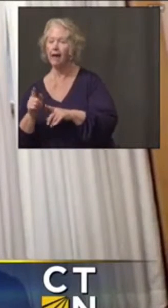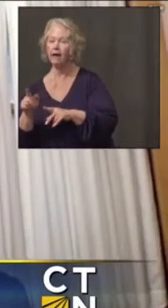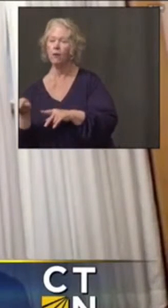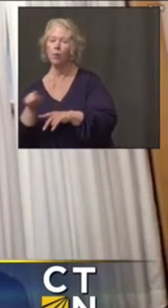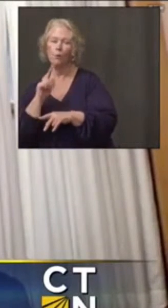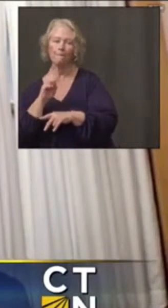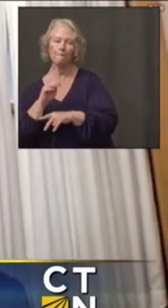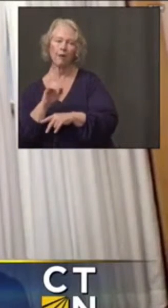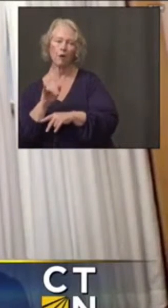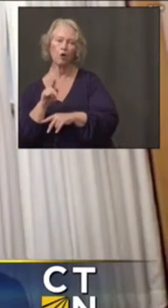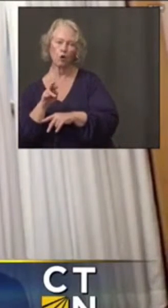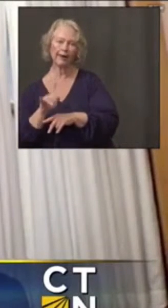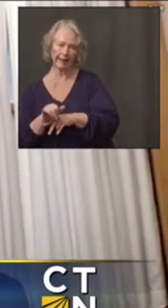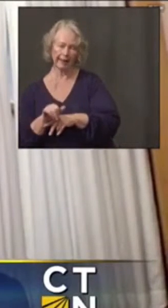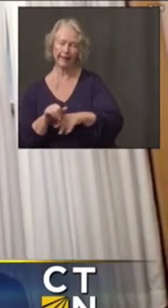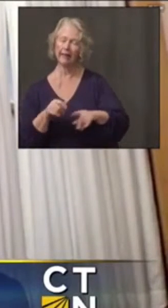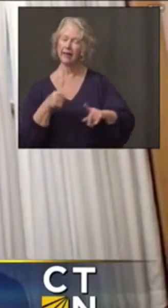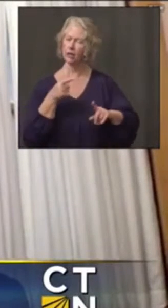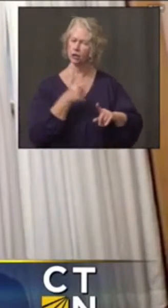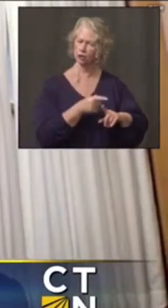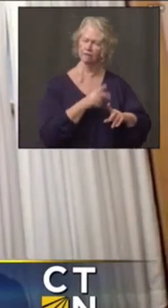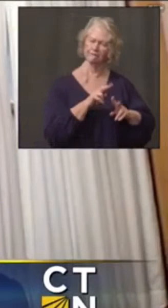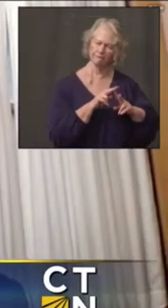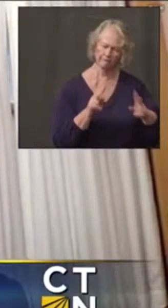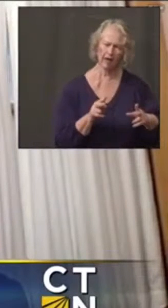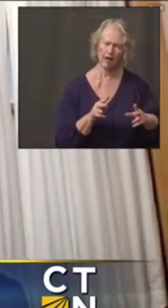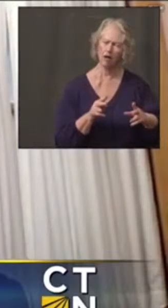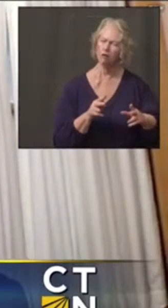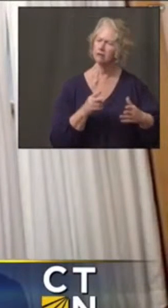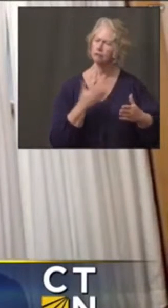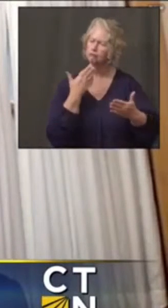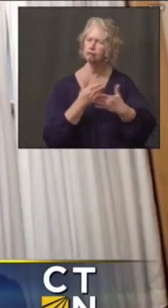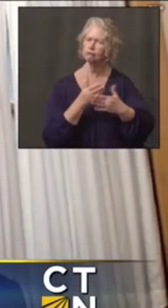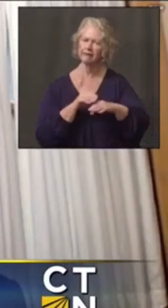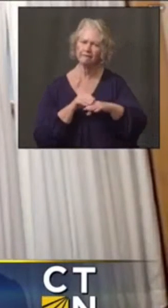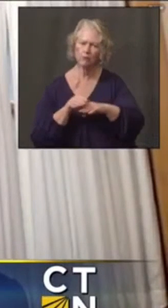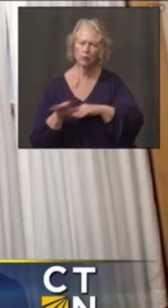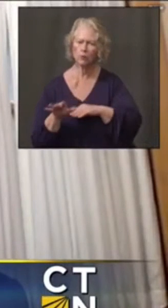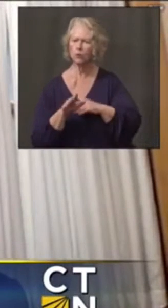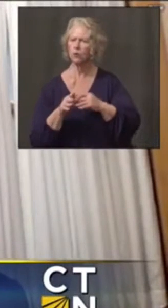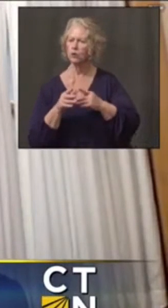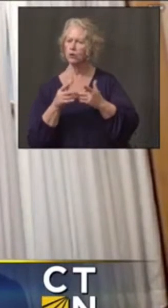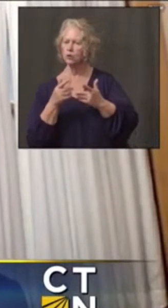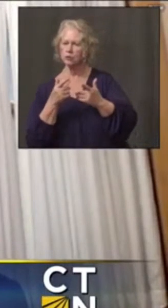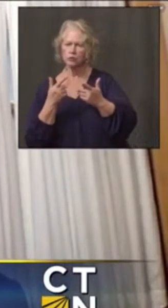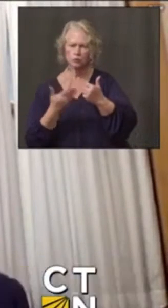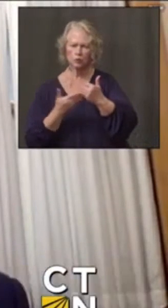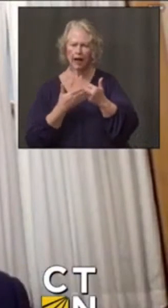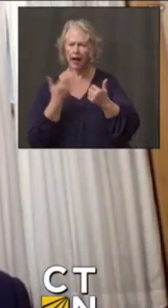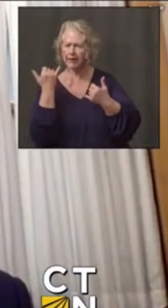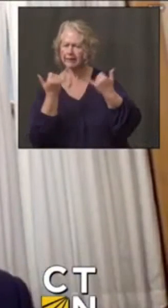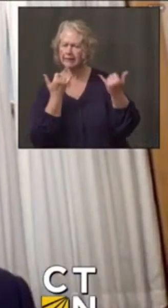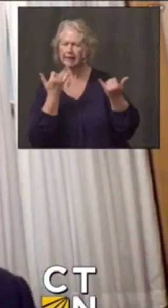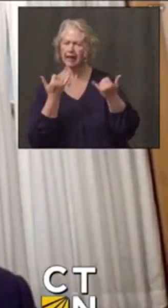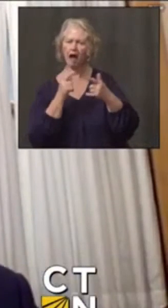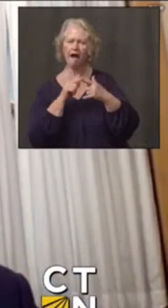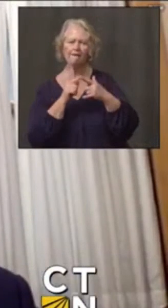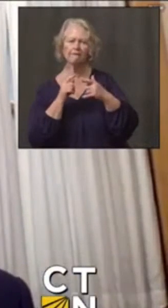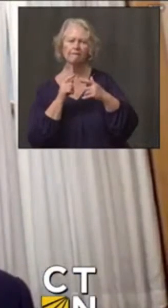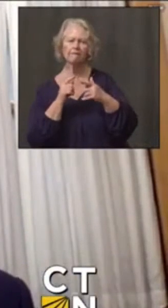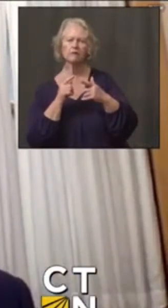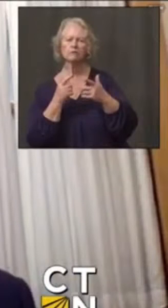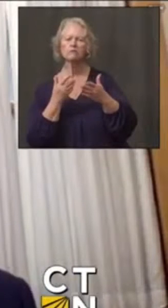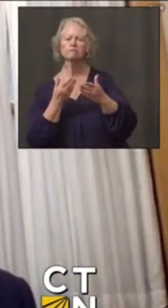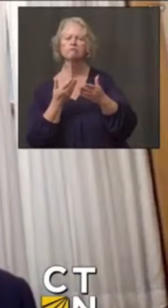very influential in actions that we took to put in place a number of the supports that the governor's announced over the past months.